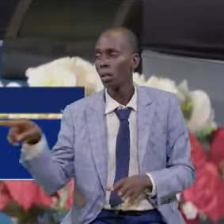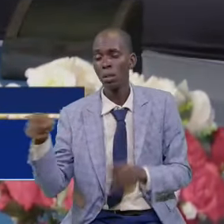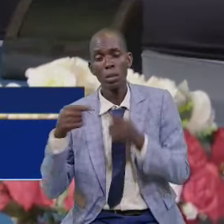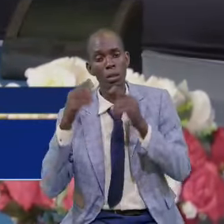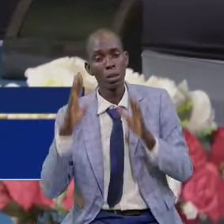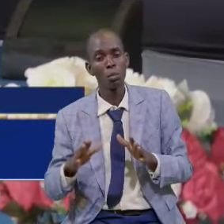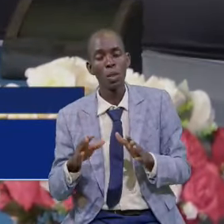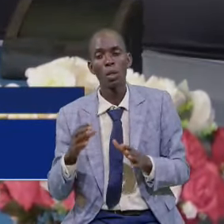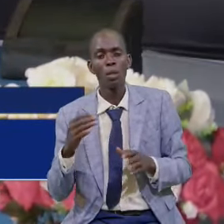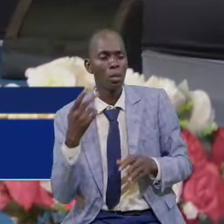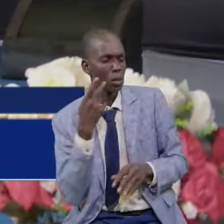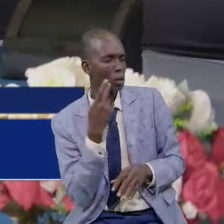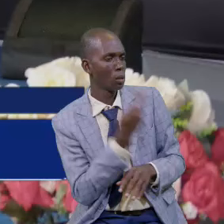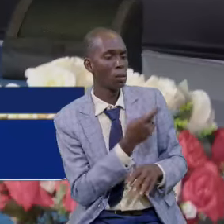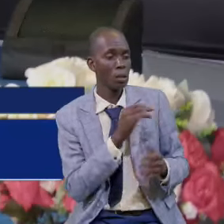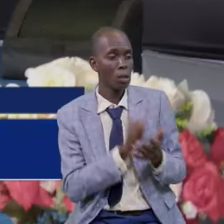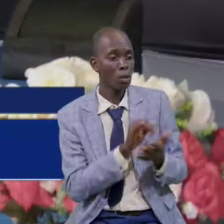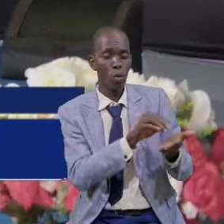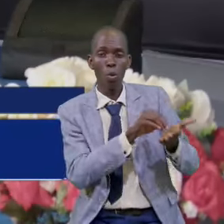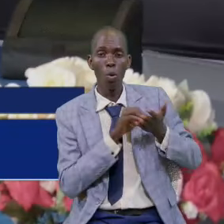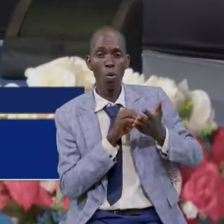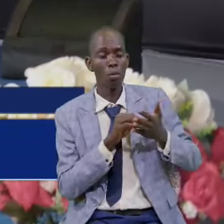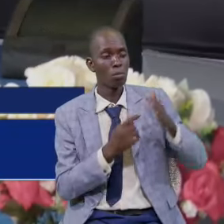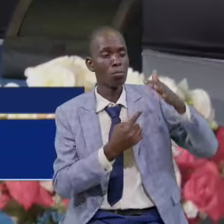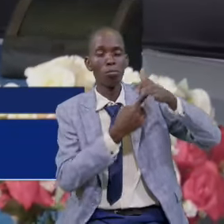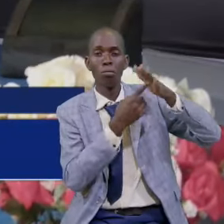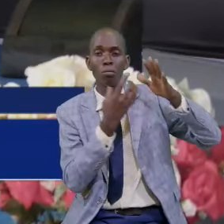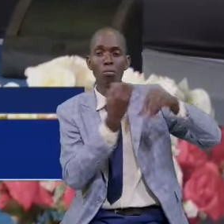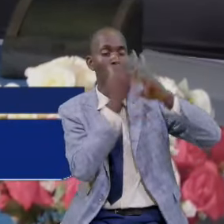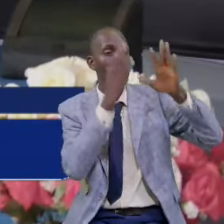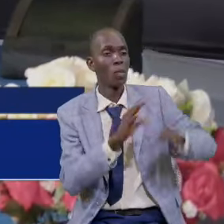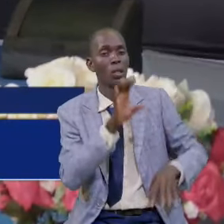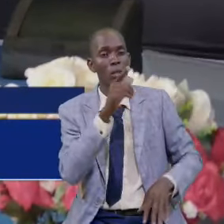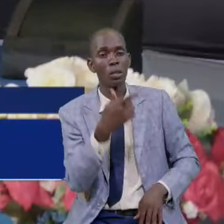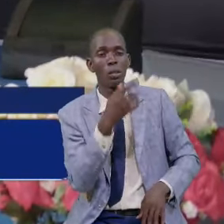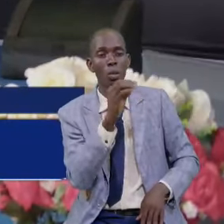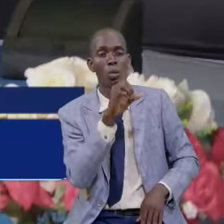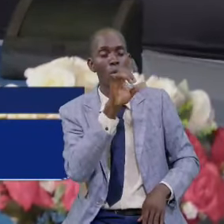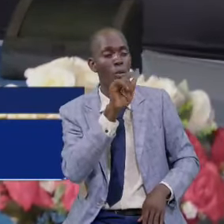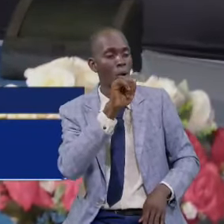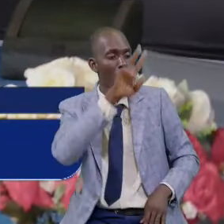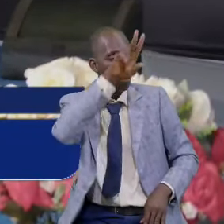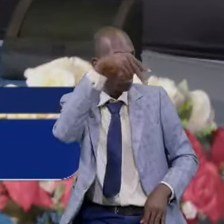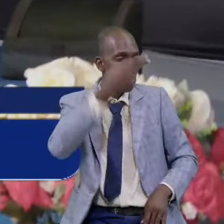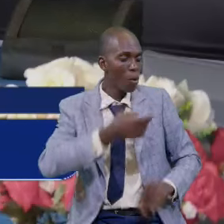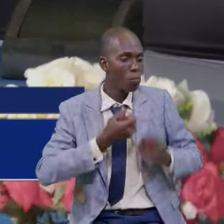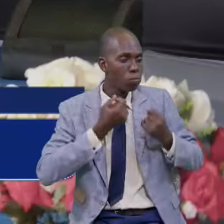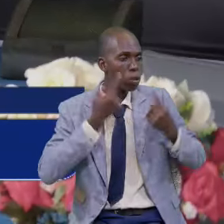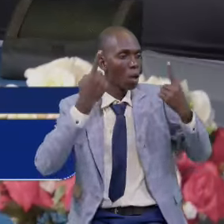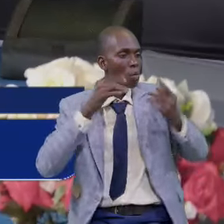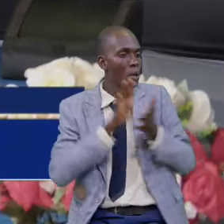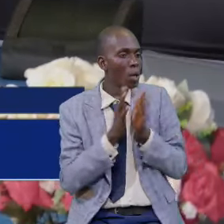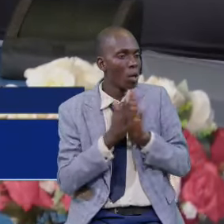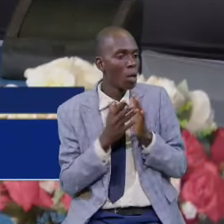was gone. Their champion was dead. They also retreated. And then they